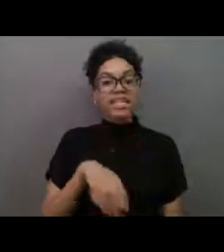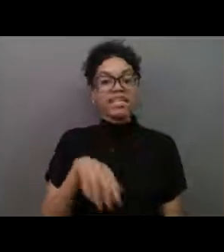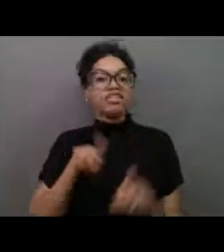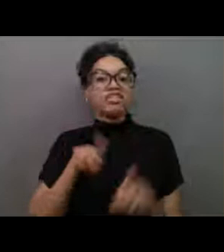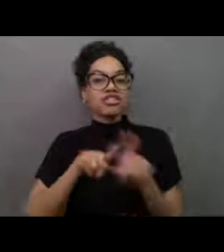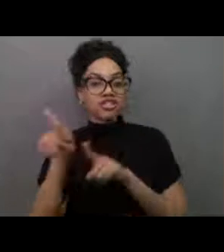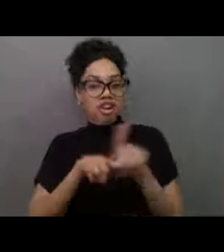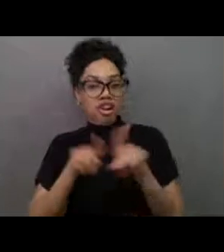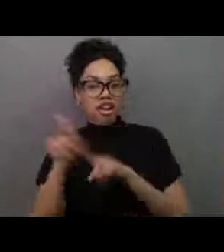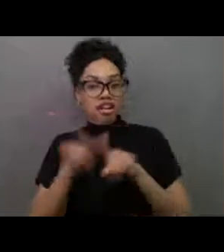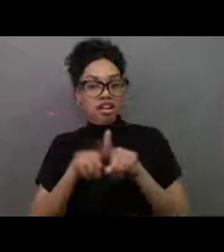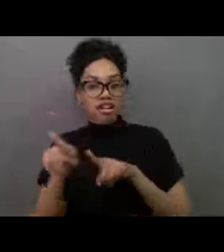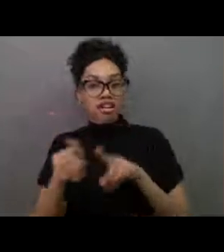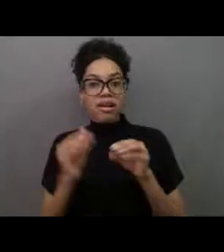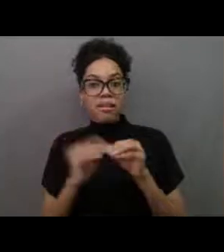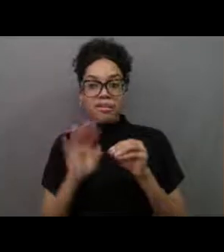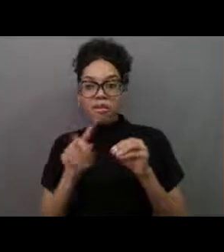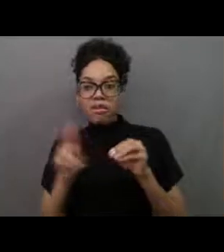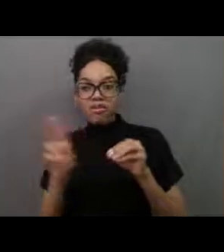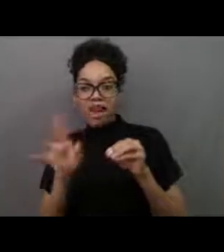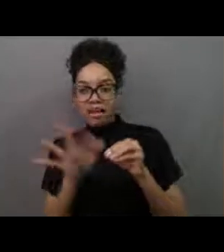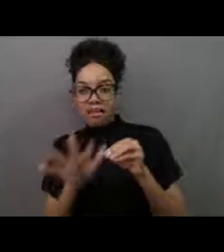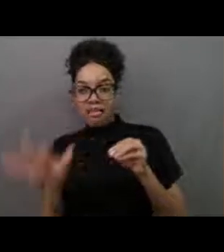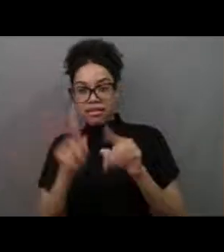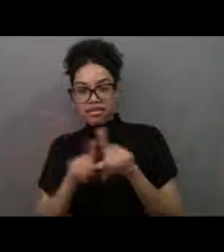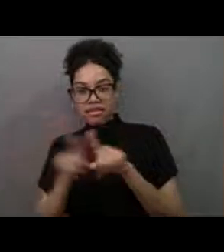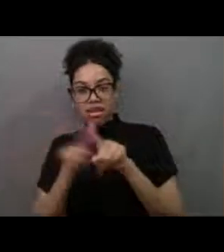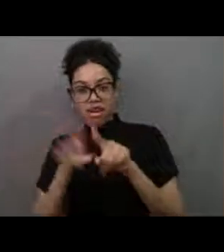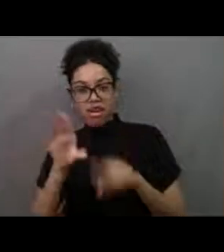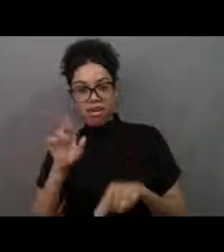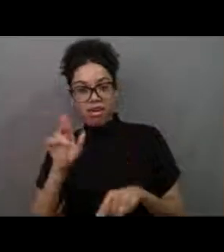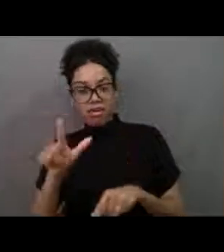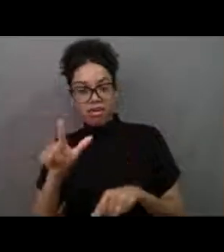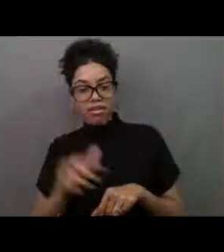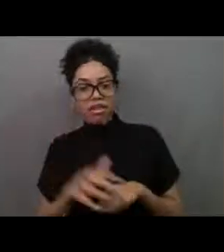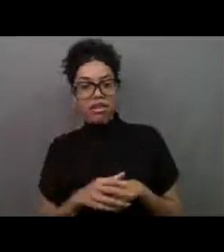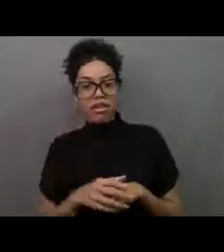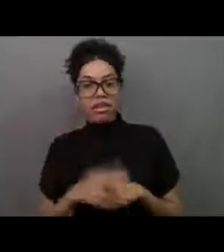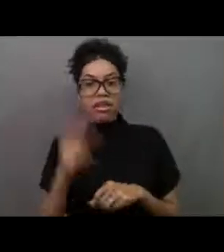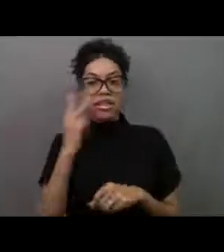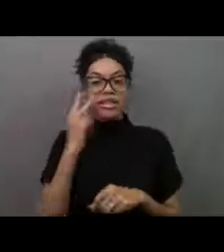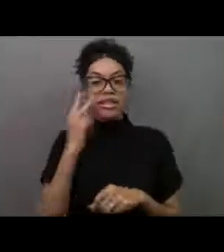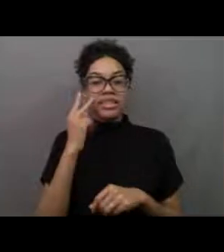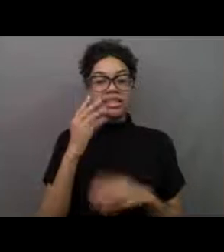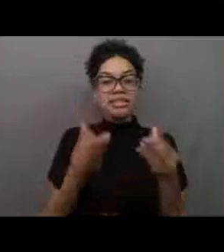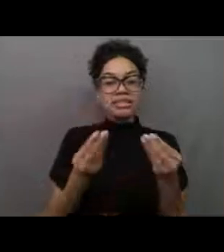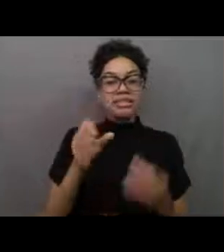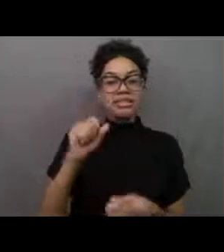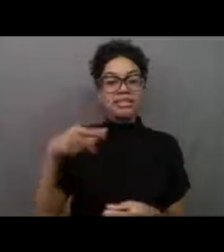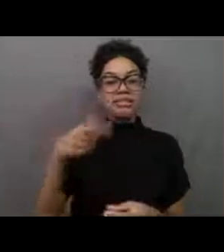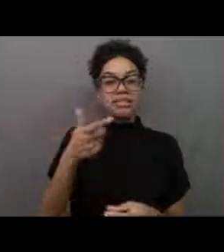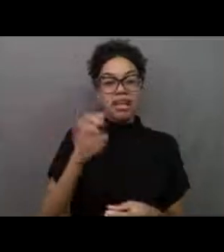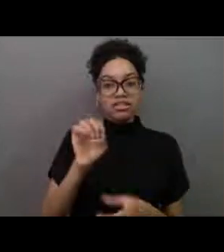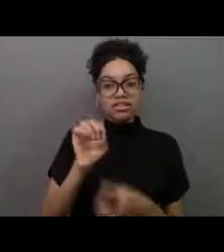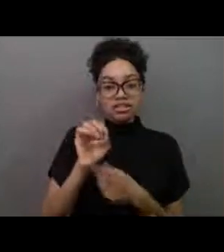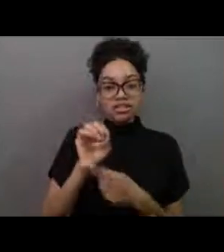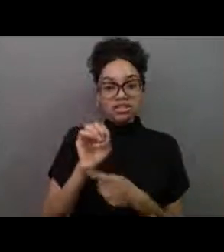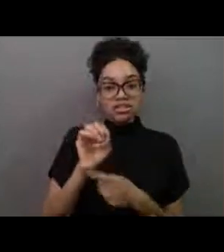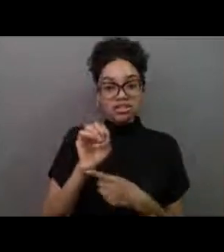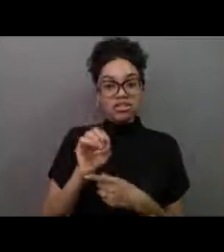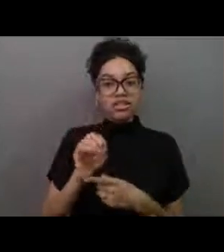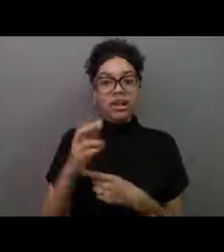middle, and some more star corals over on the right. But you're also going to see sponges, the bright orange spots, and the purple and green algae that fill